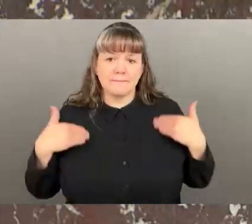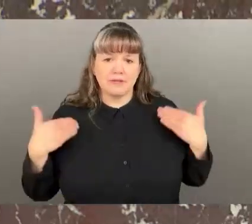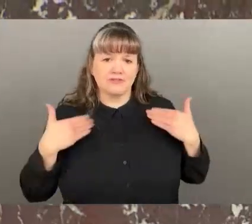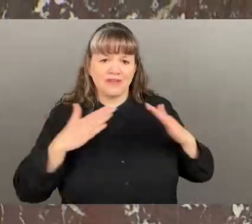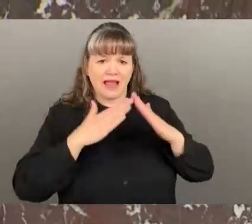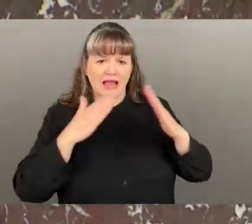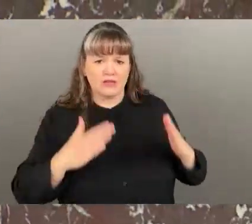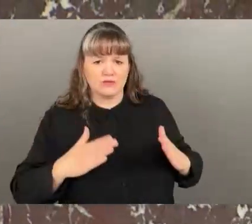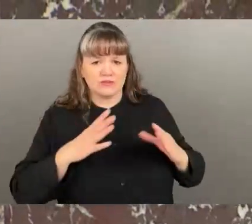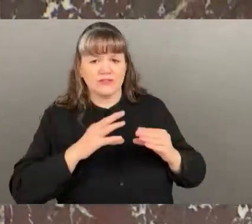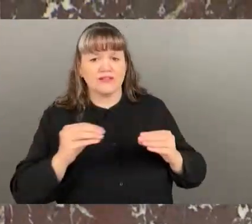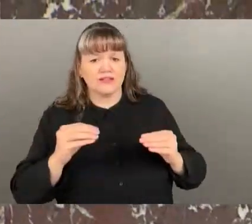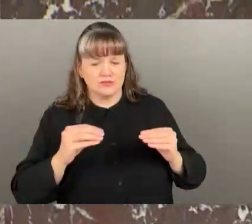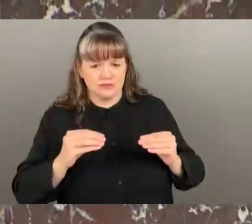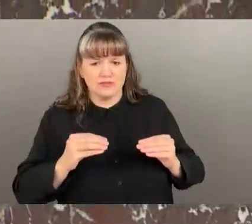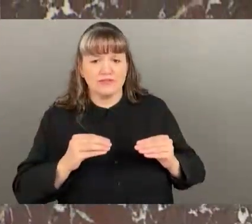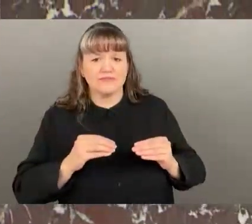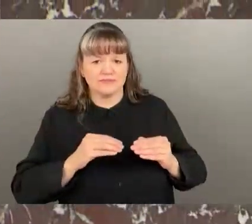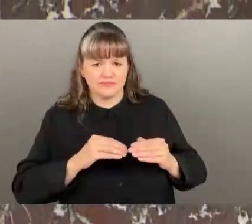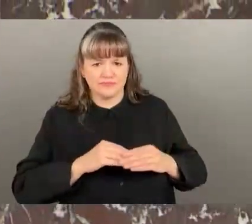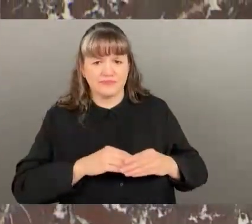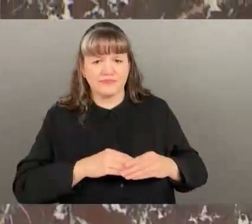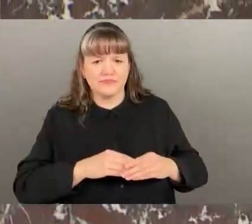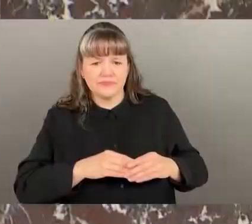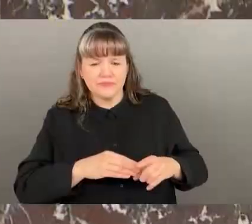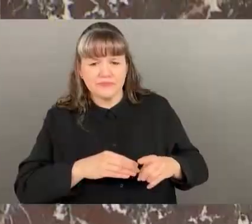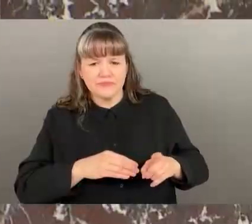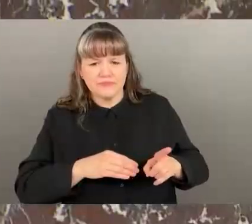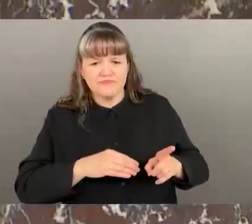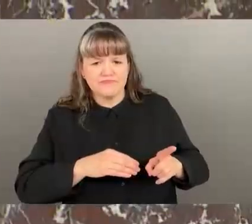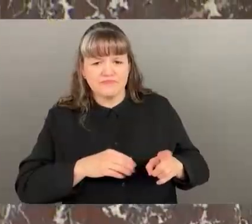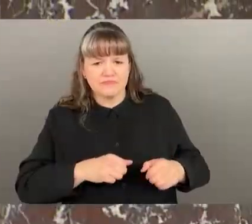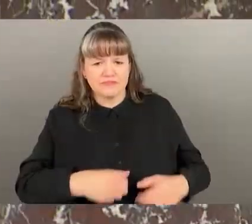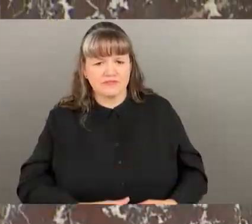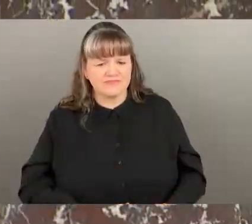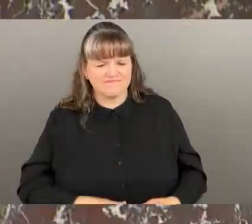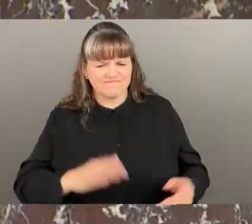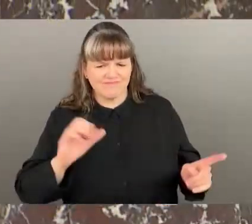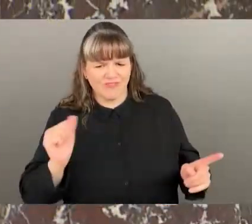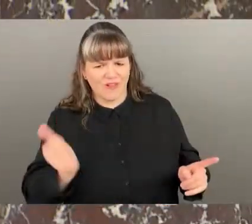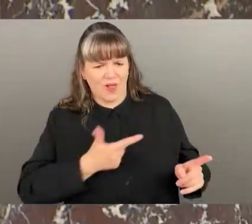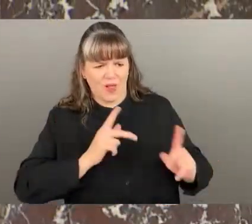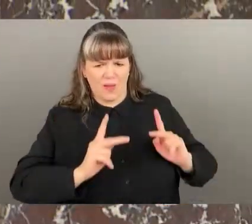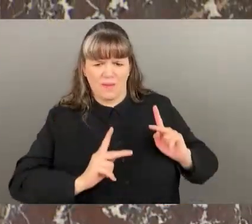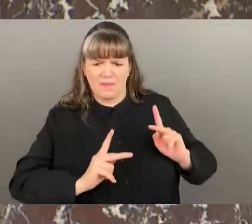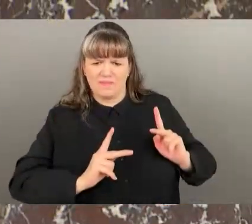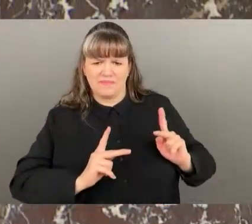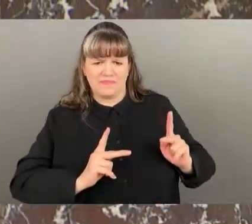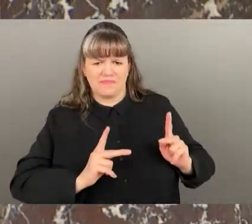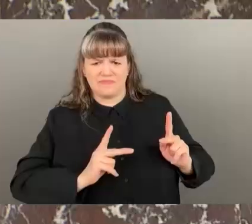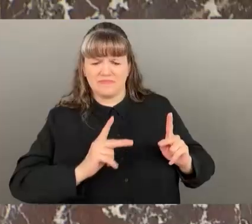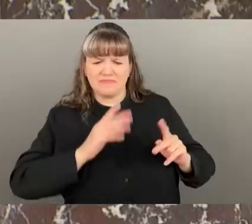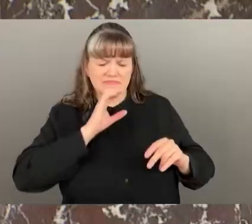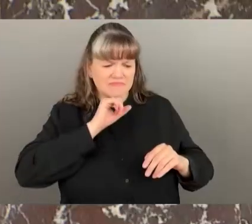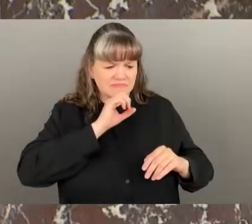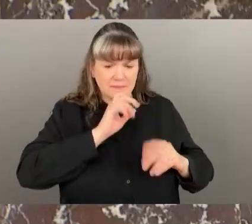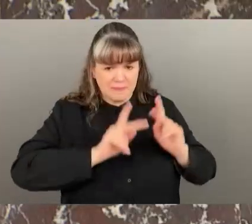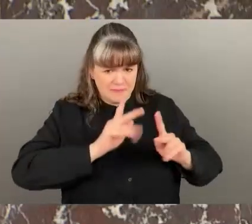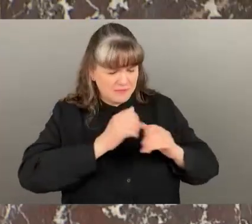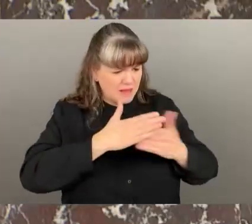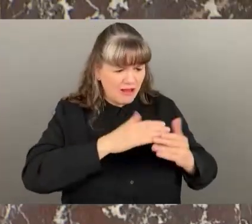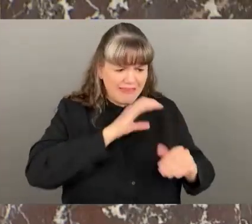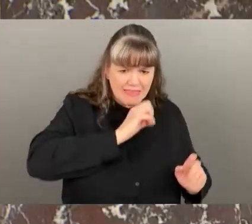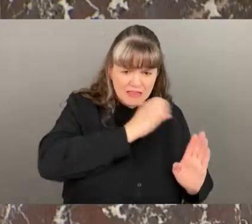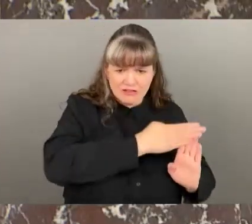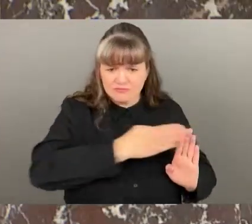seniors, deserves to get access to housing. The member from Terrace yesterday in her question said